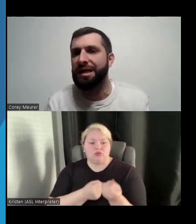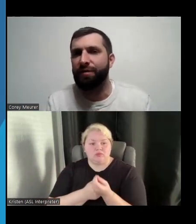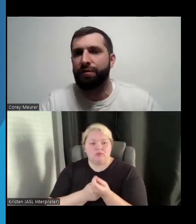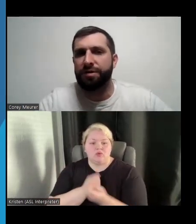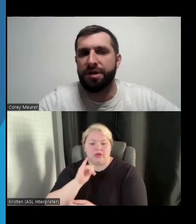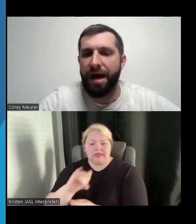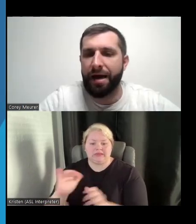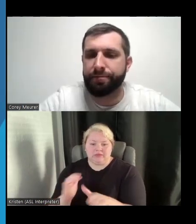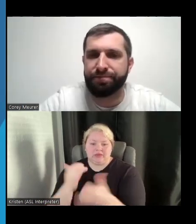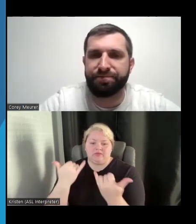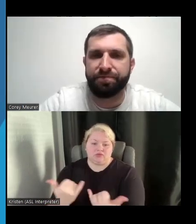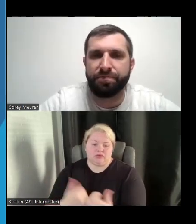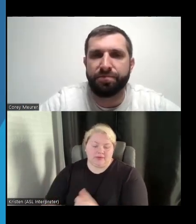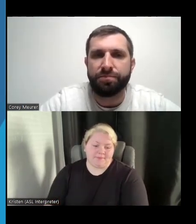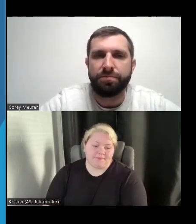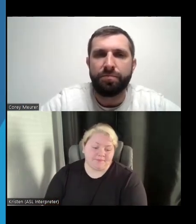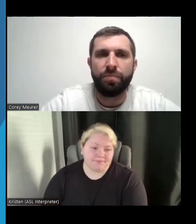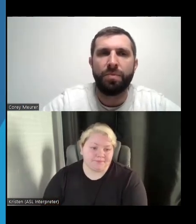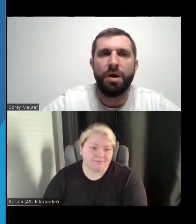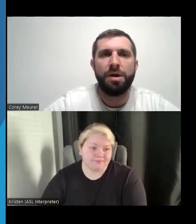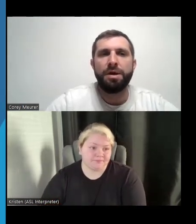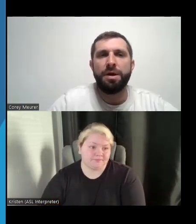be successful for today?